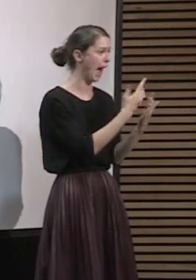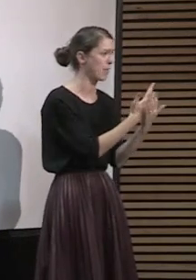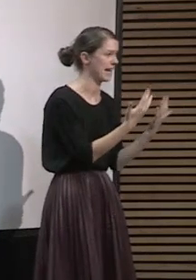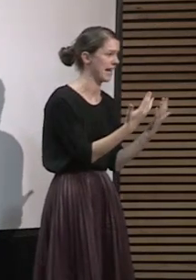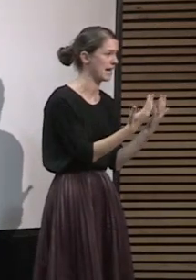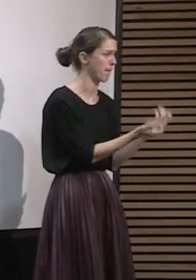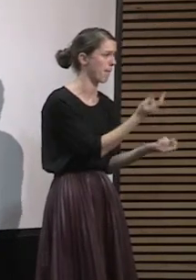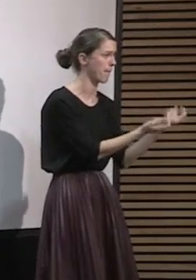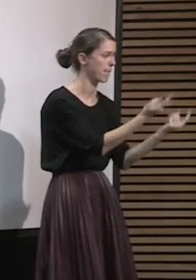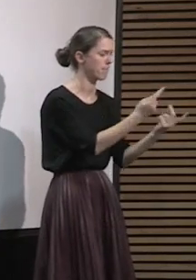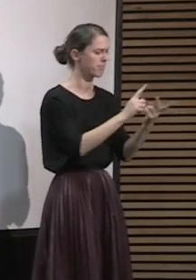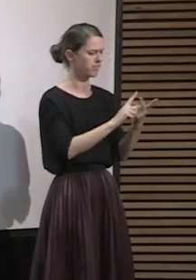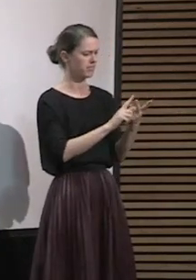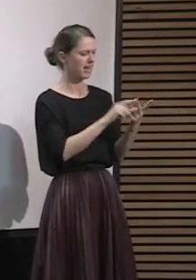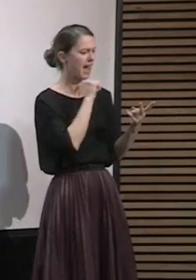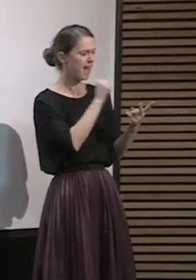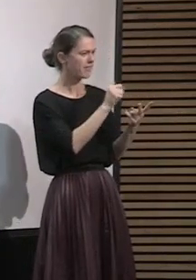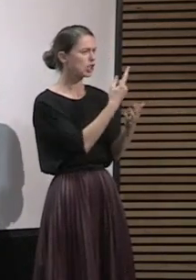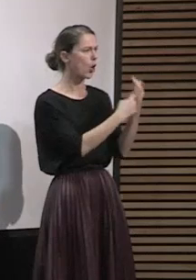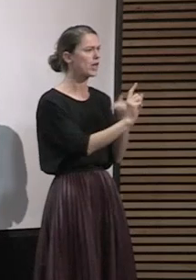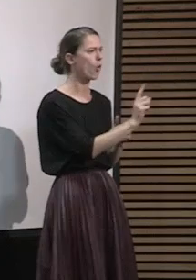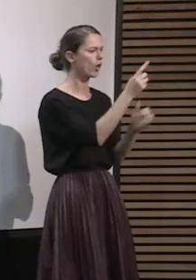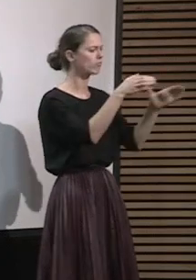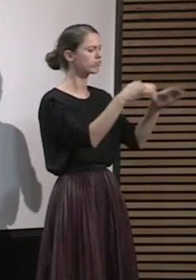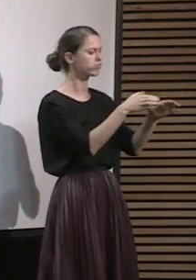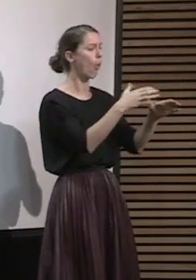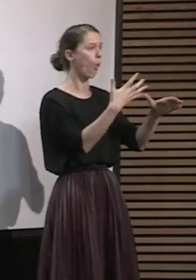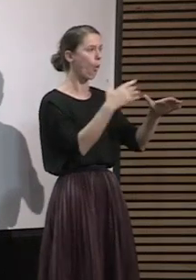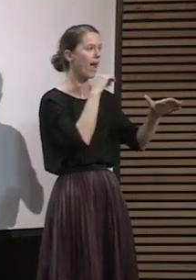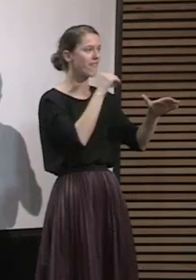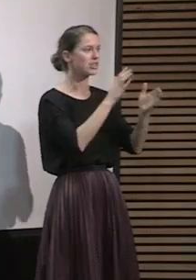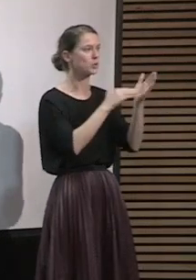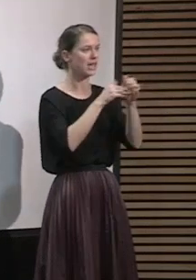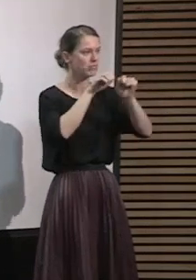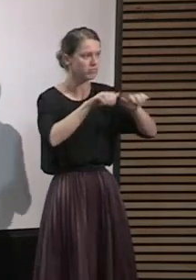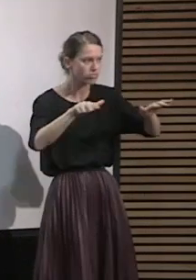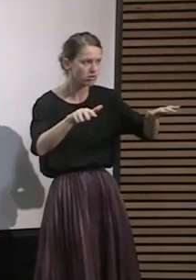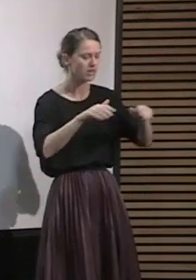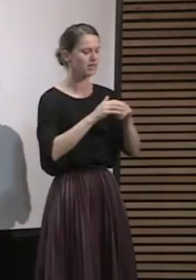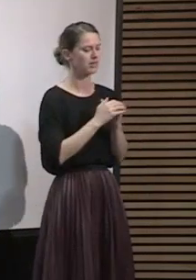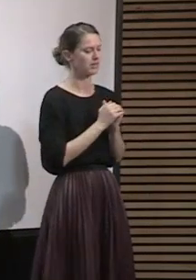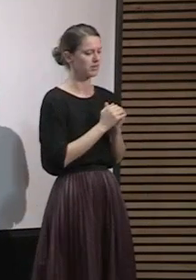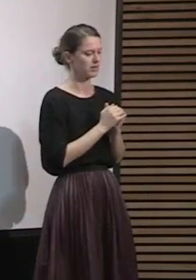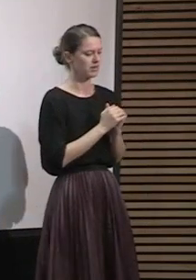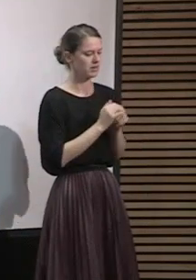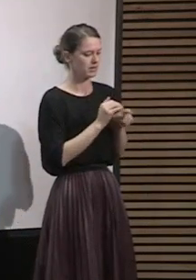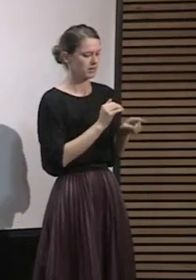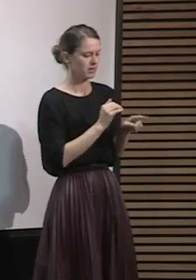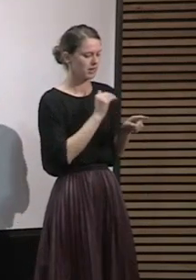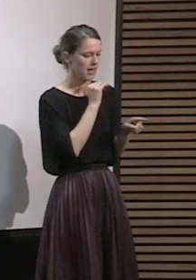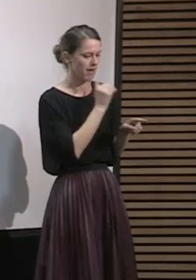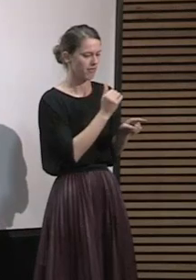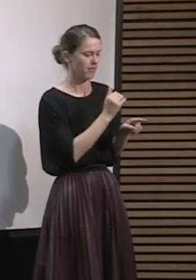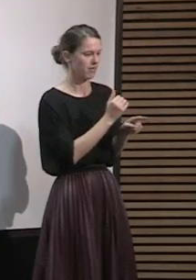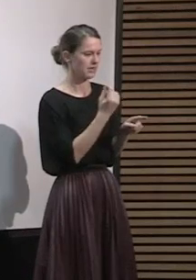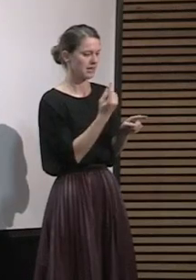is geographical containment, and or whether those cases and or their close contacts have been in settings where there could have been further